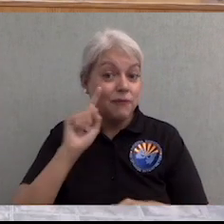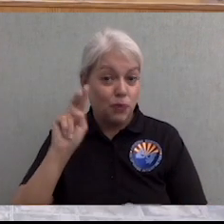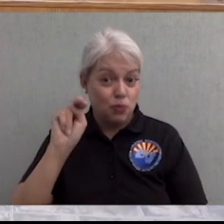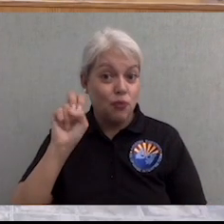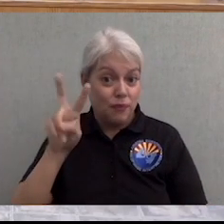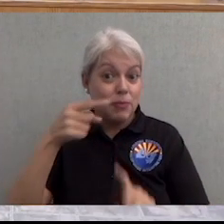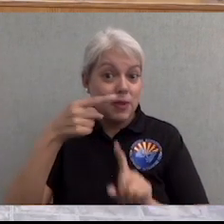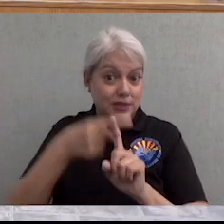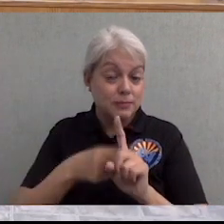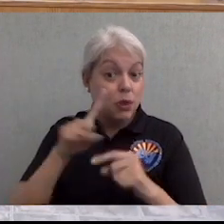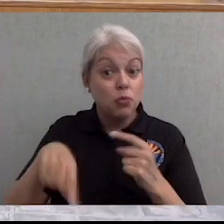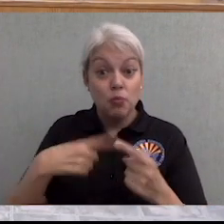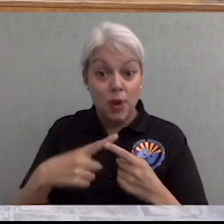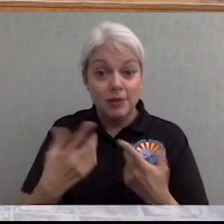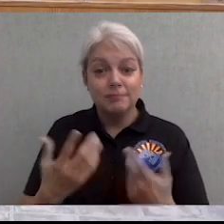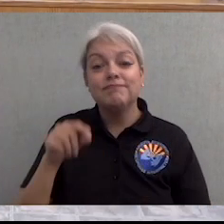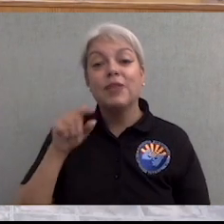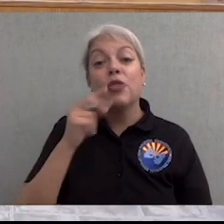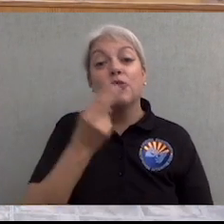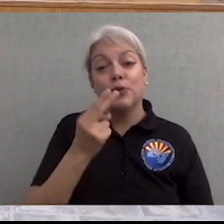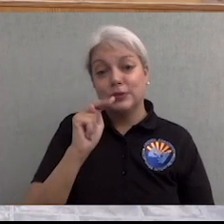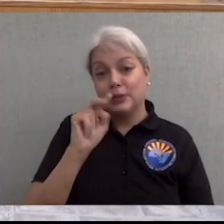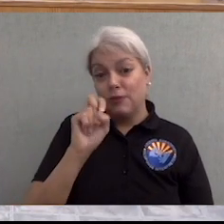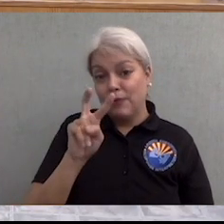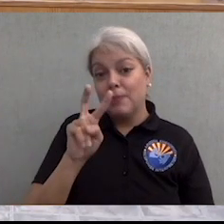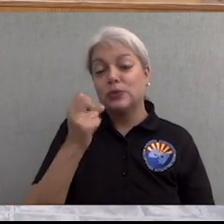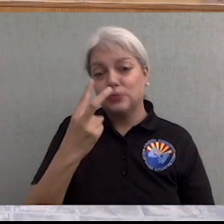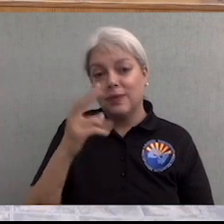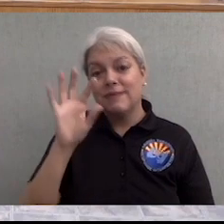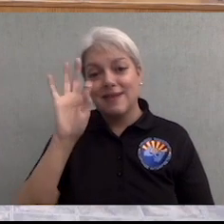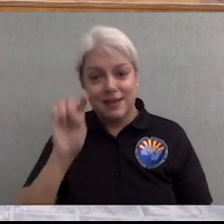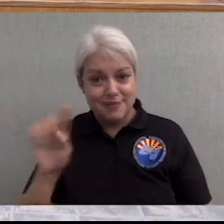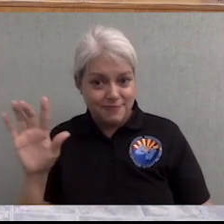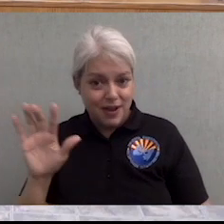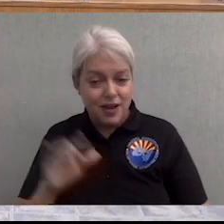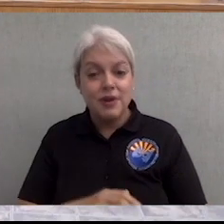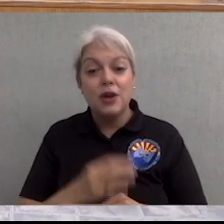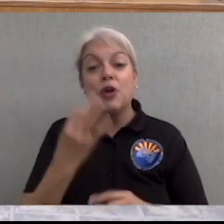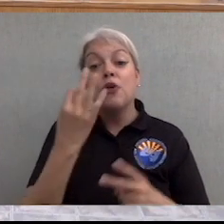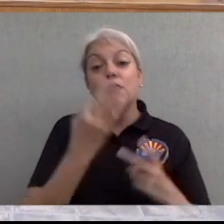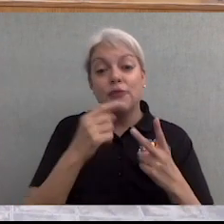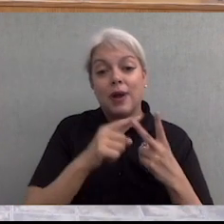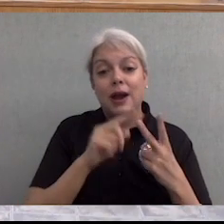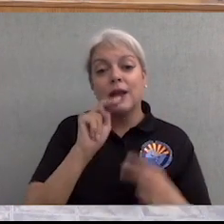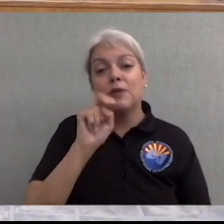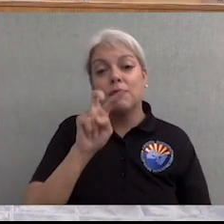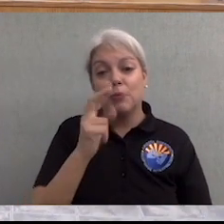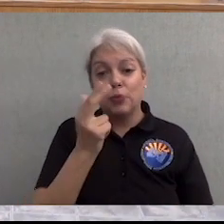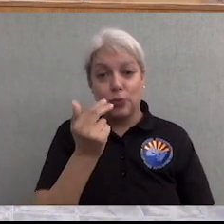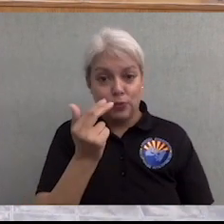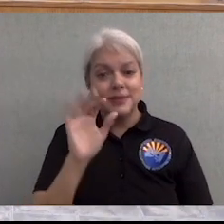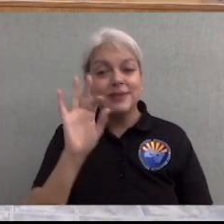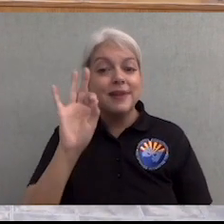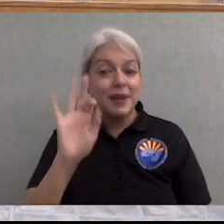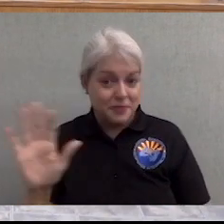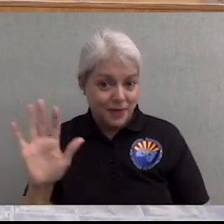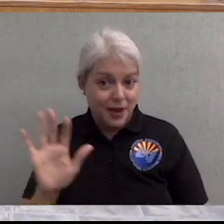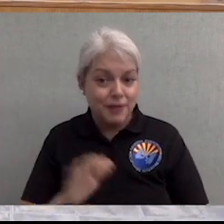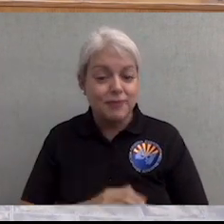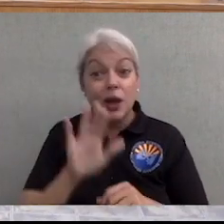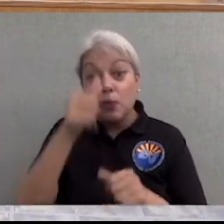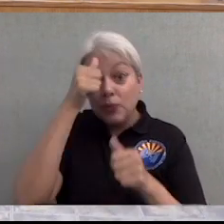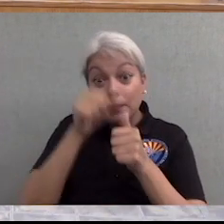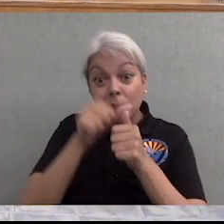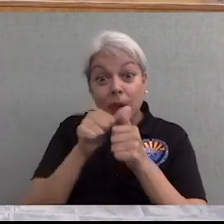November 12th, 9 to 5. Friday, November 13th, 9 to 5. And remember, on Fridays, we have